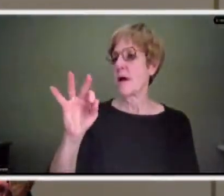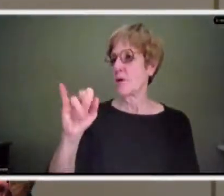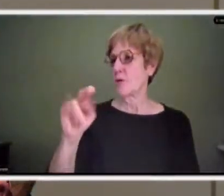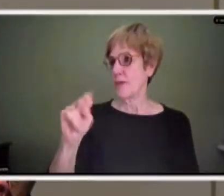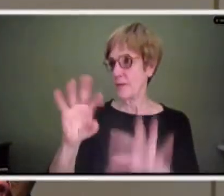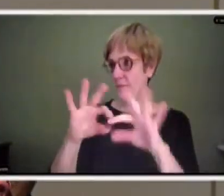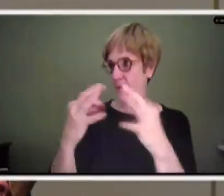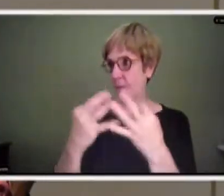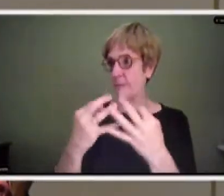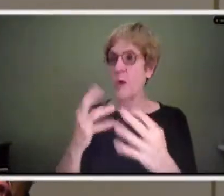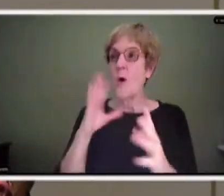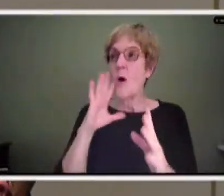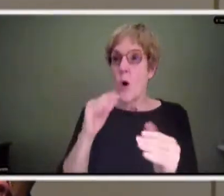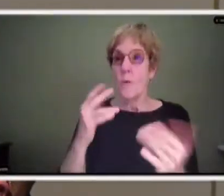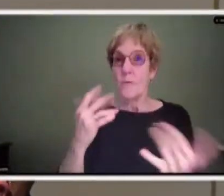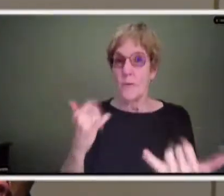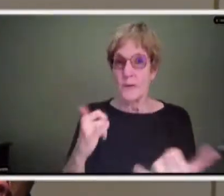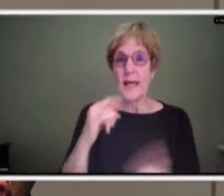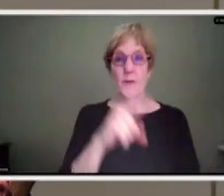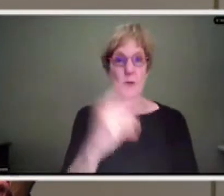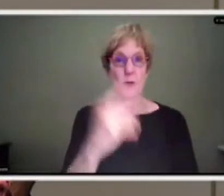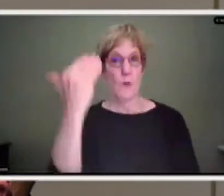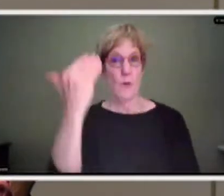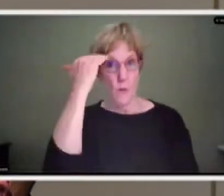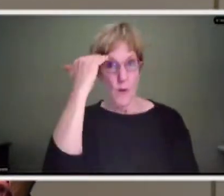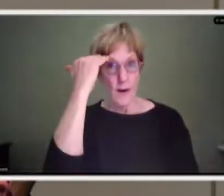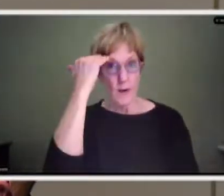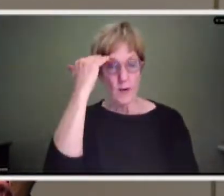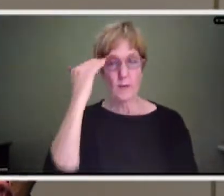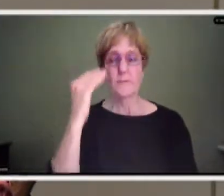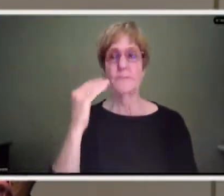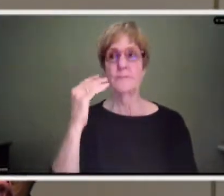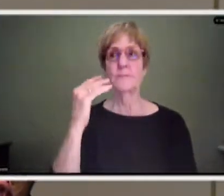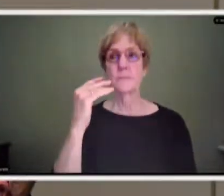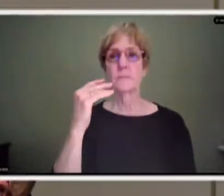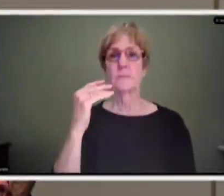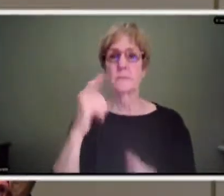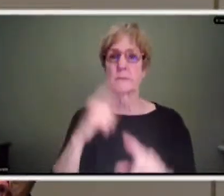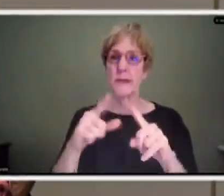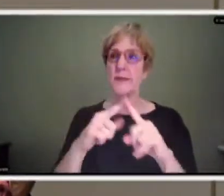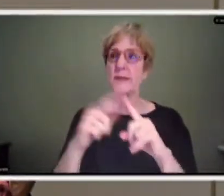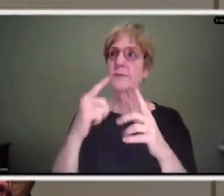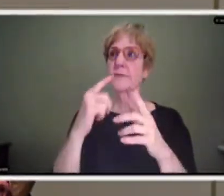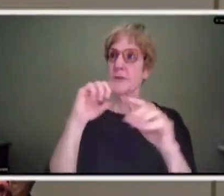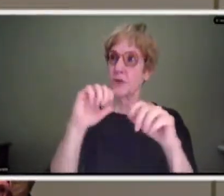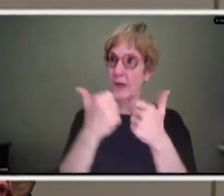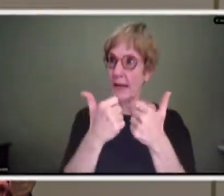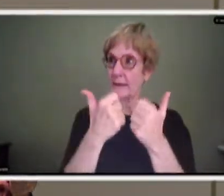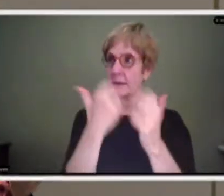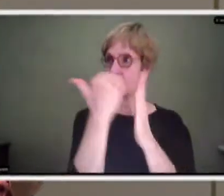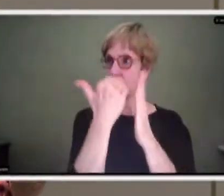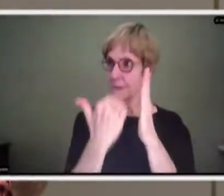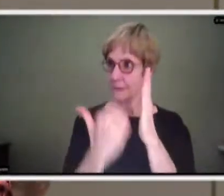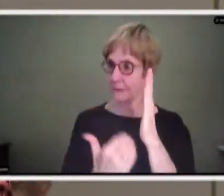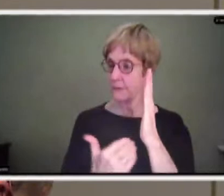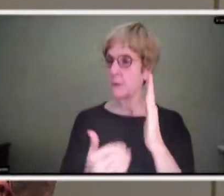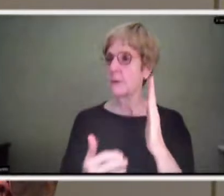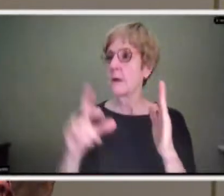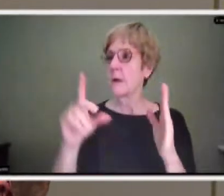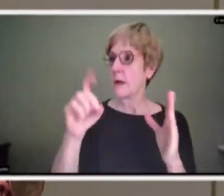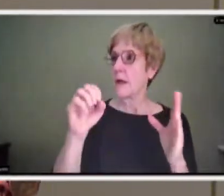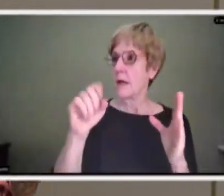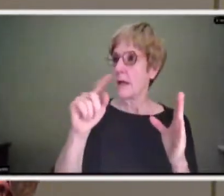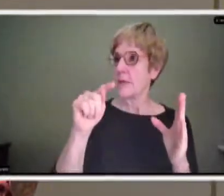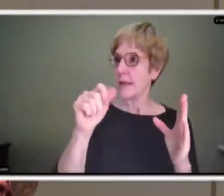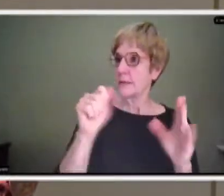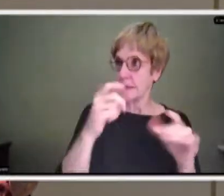now that you are aware of the list of challenges that the Deltas have, that you